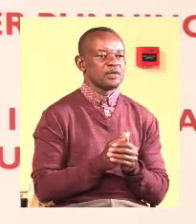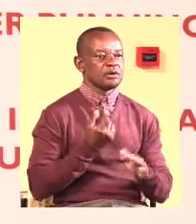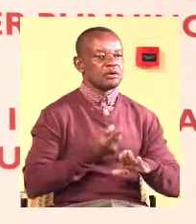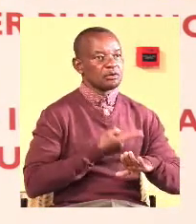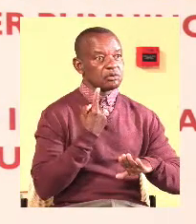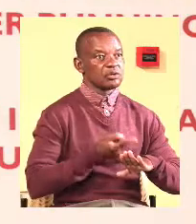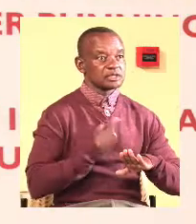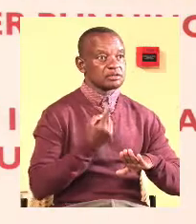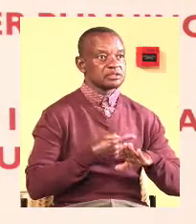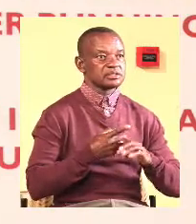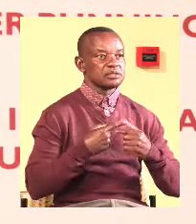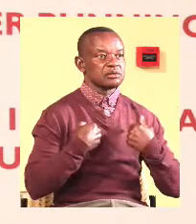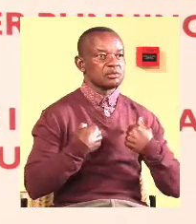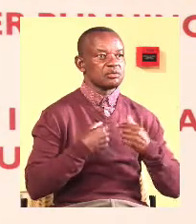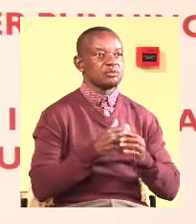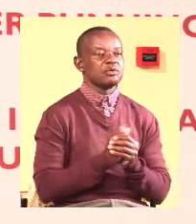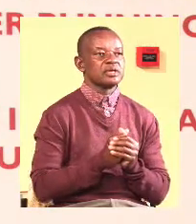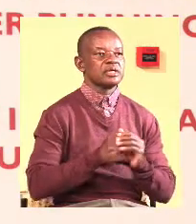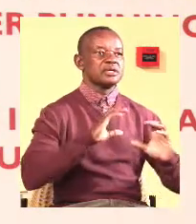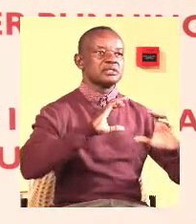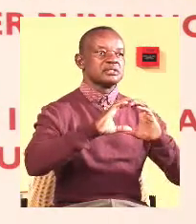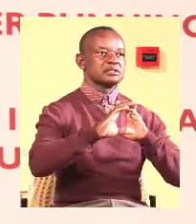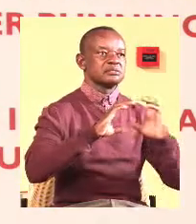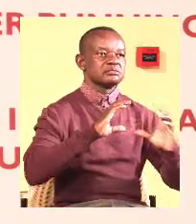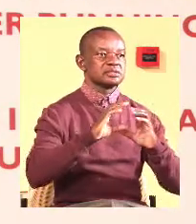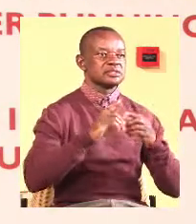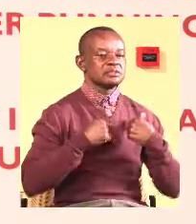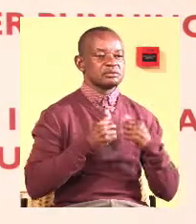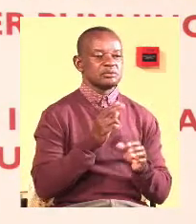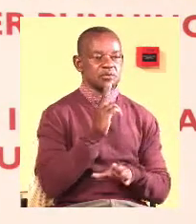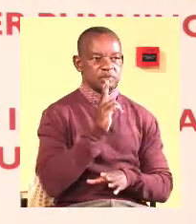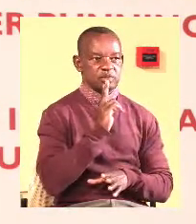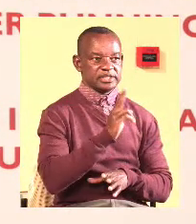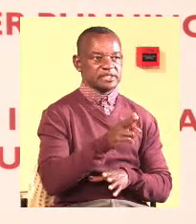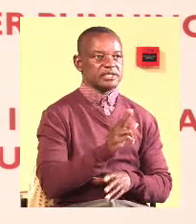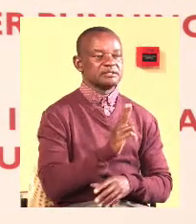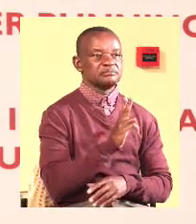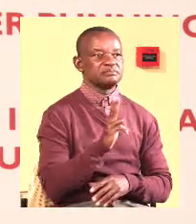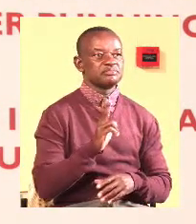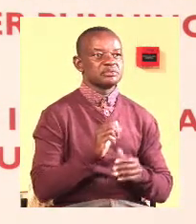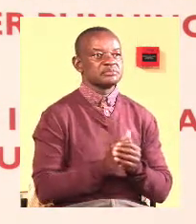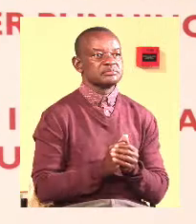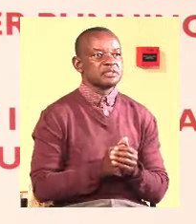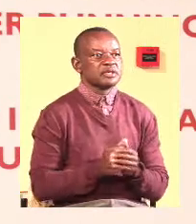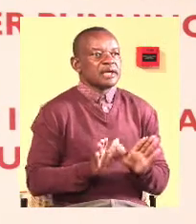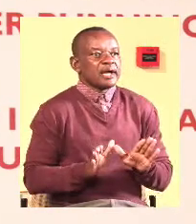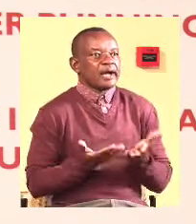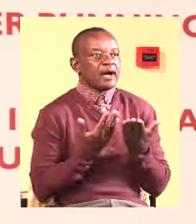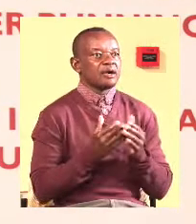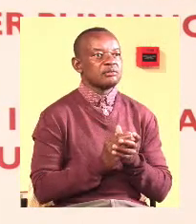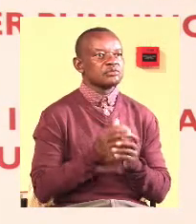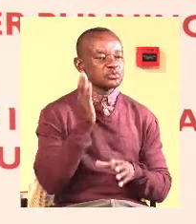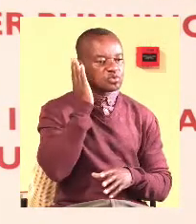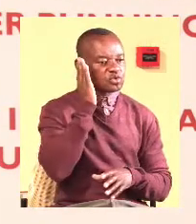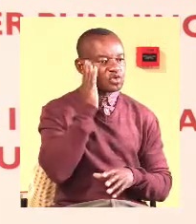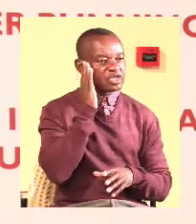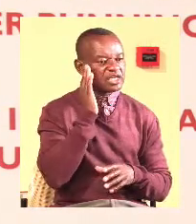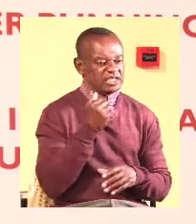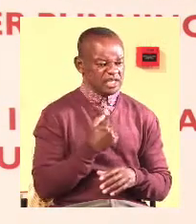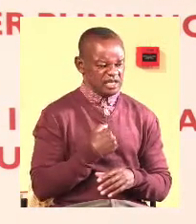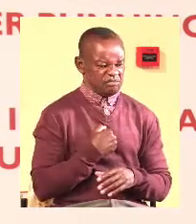we want to tell people about what are the signs and symptoms, what are the modes of transmission,